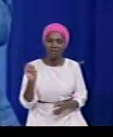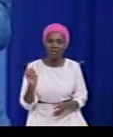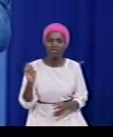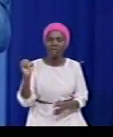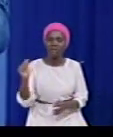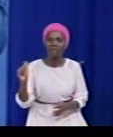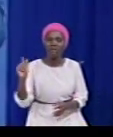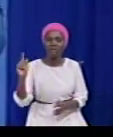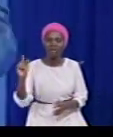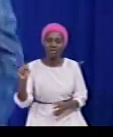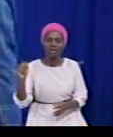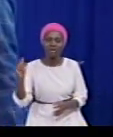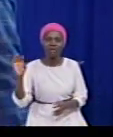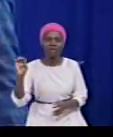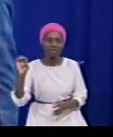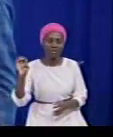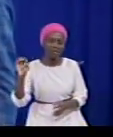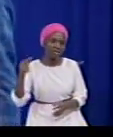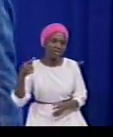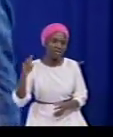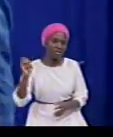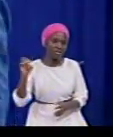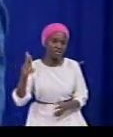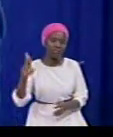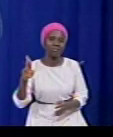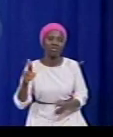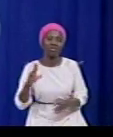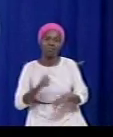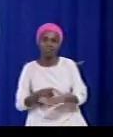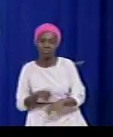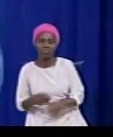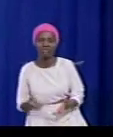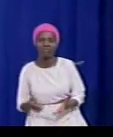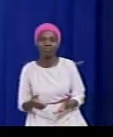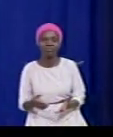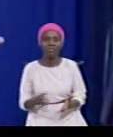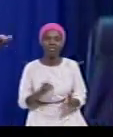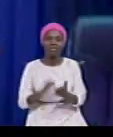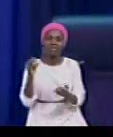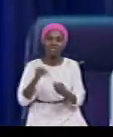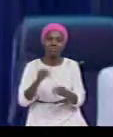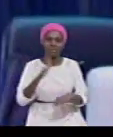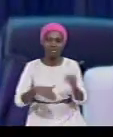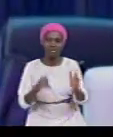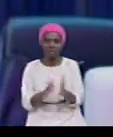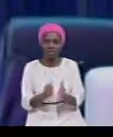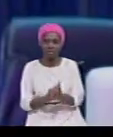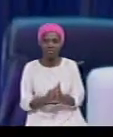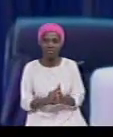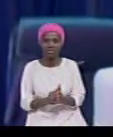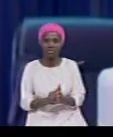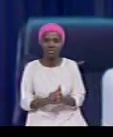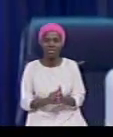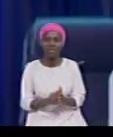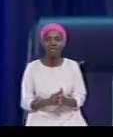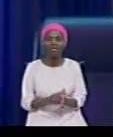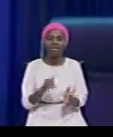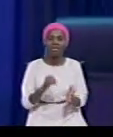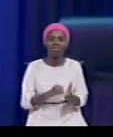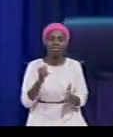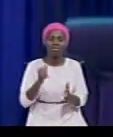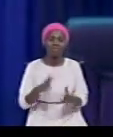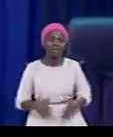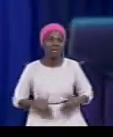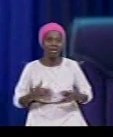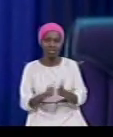in newness of life. And your old friends will not understand. And therefore, they will persecute. They'll try to